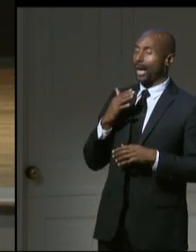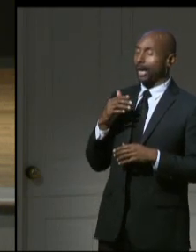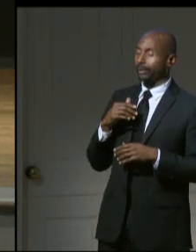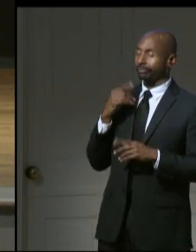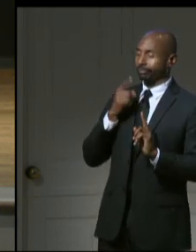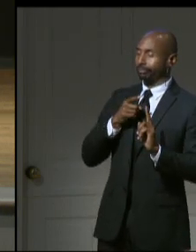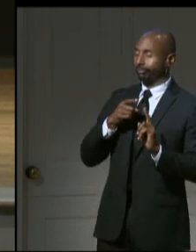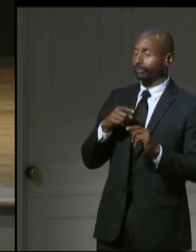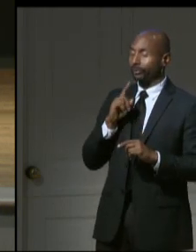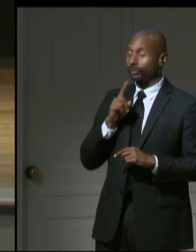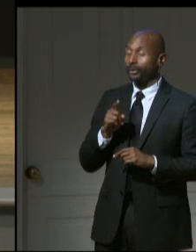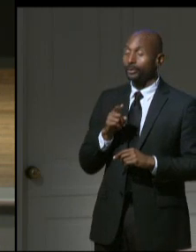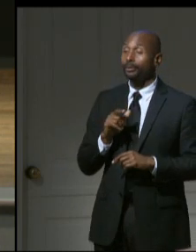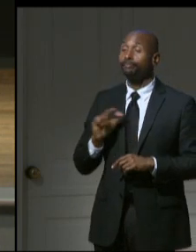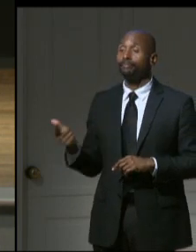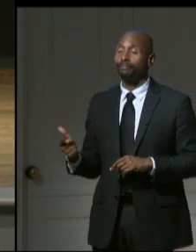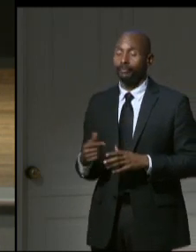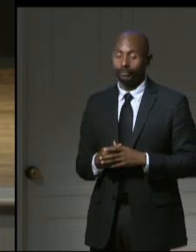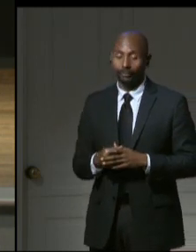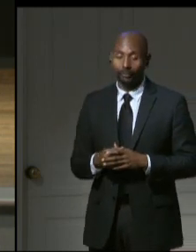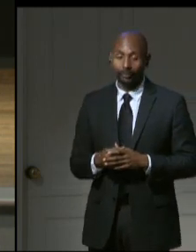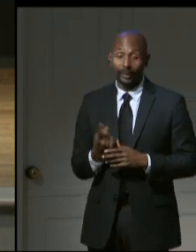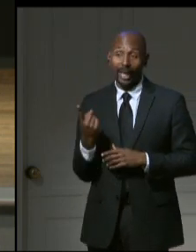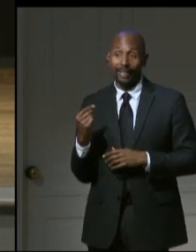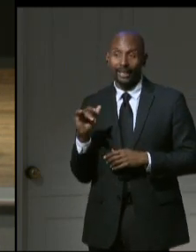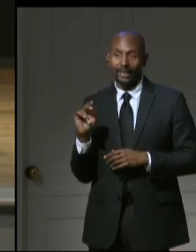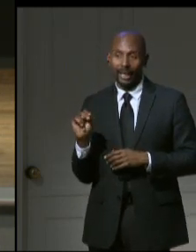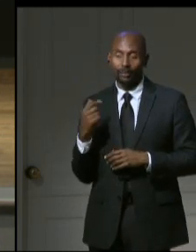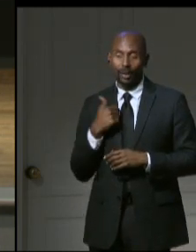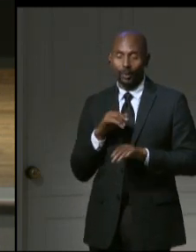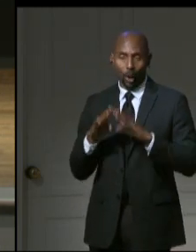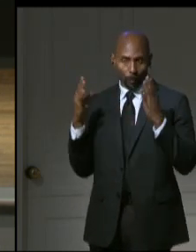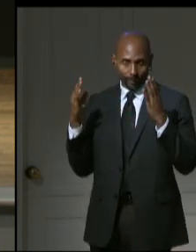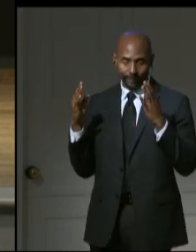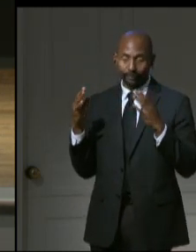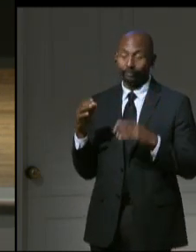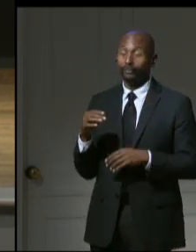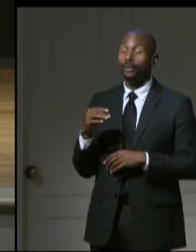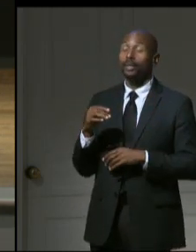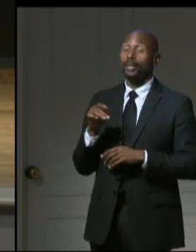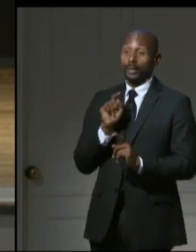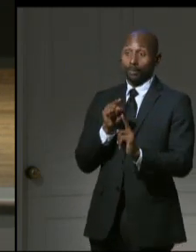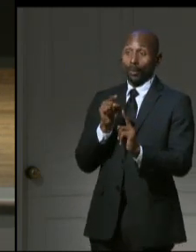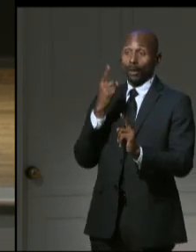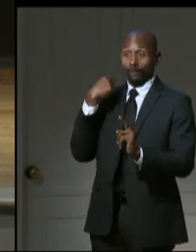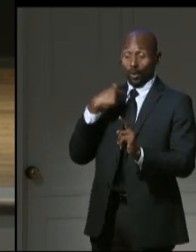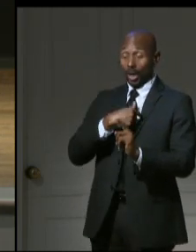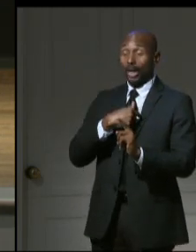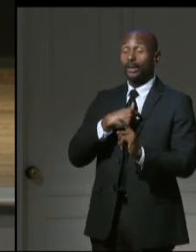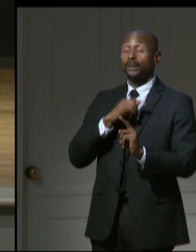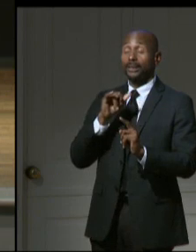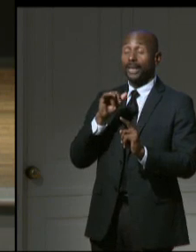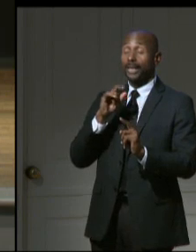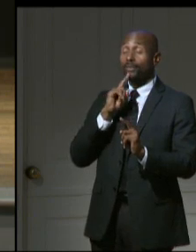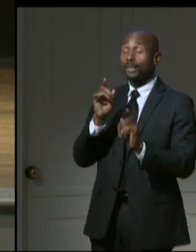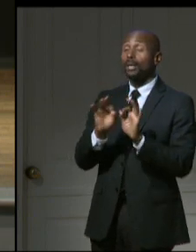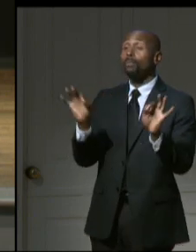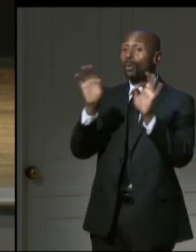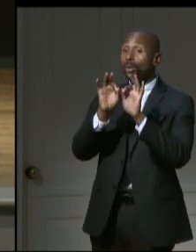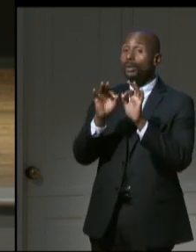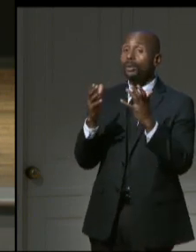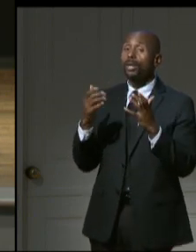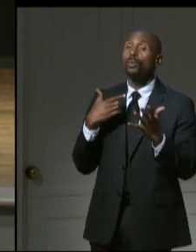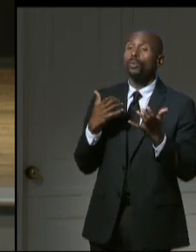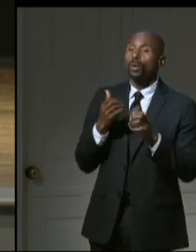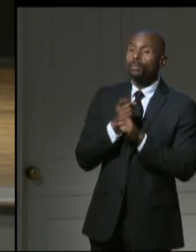Well, we just opened last January, and the thing that was really important to us that we were like, we wanted to have